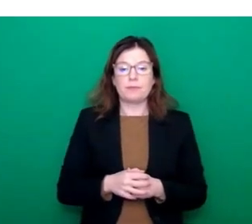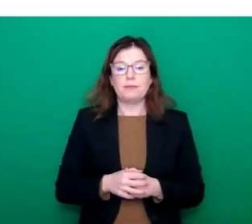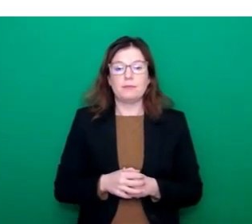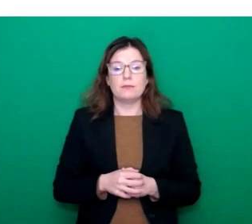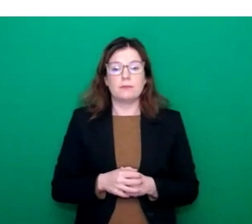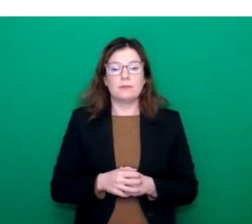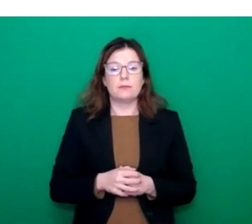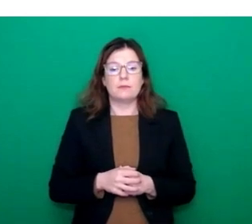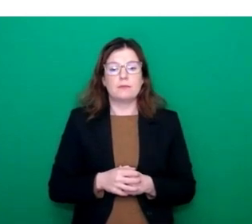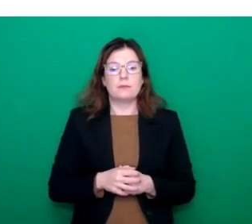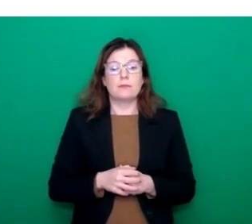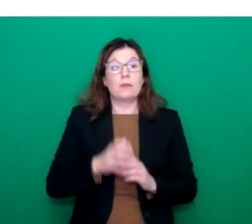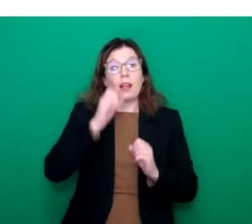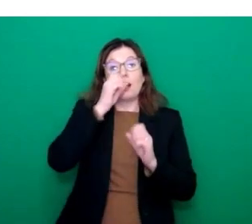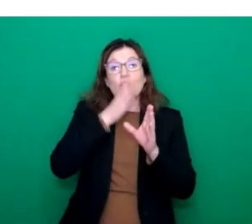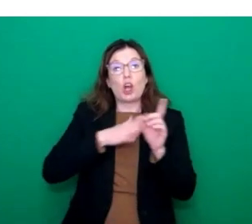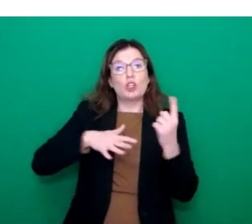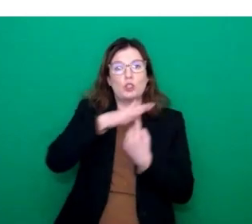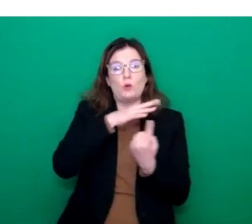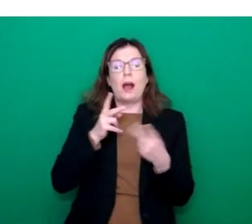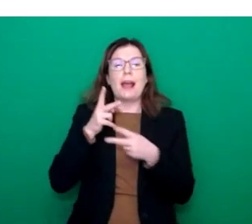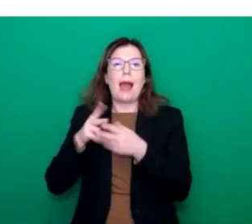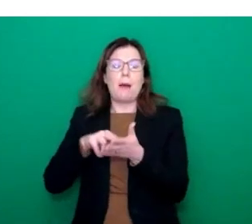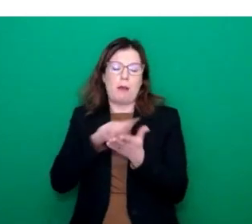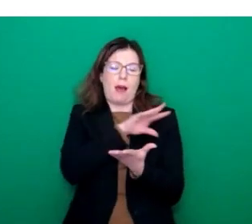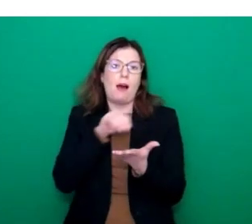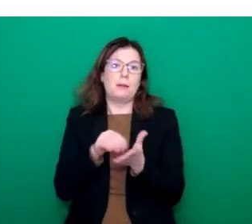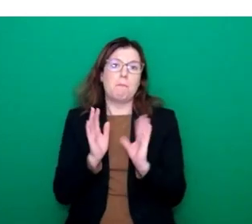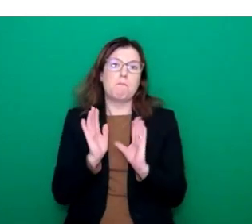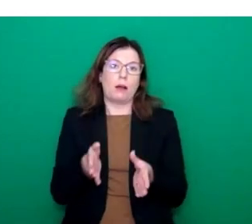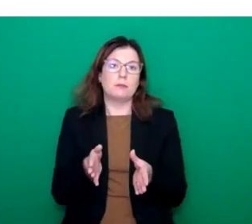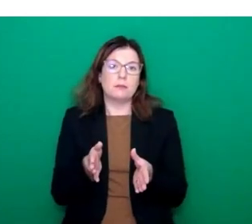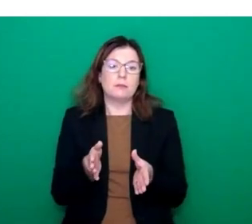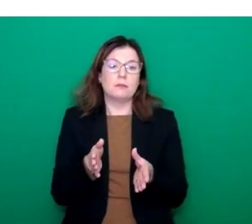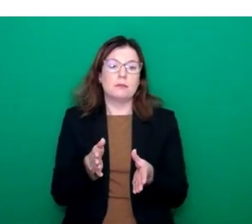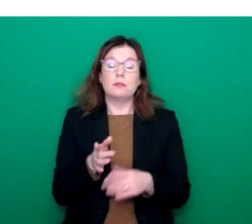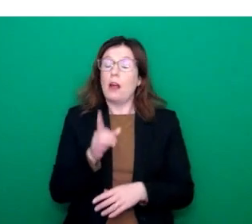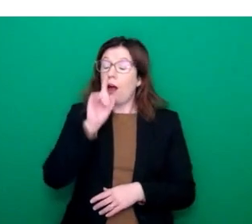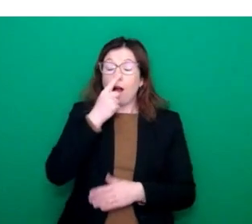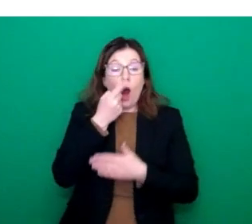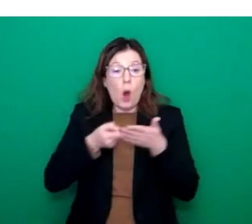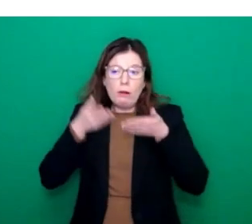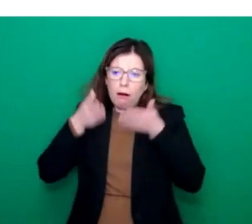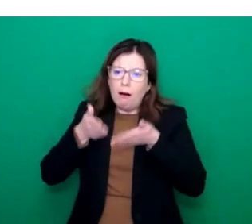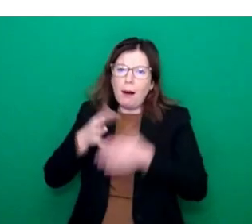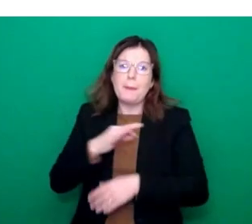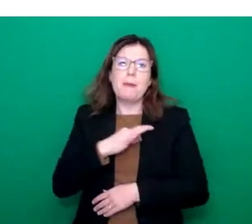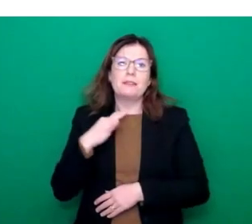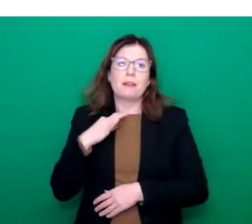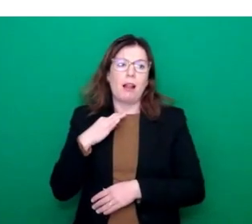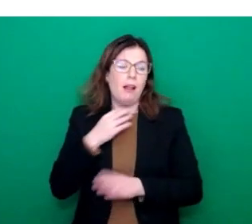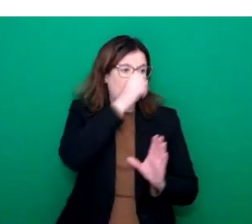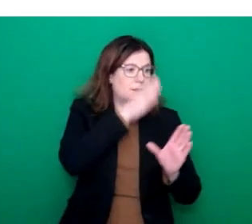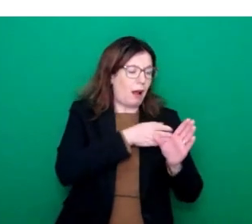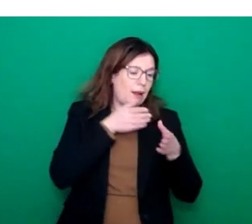psychosocial needs need to be integrated into care plans. We can't just focus on the medical, or indeed we can't just focus on the